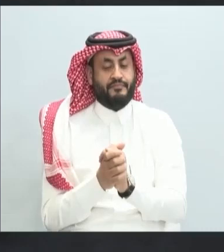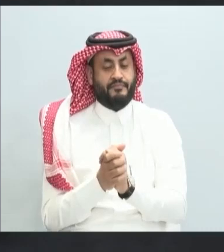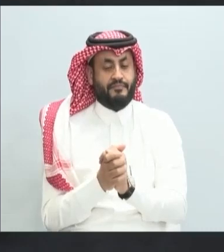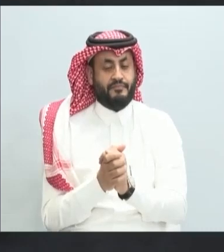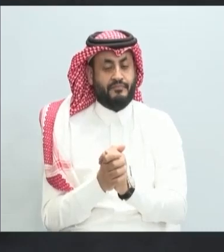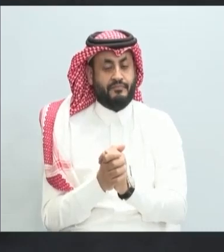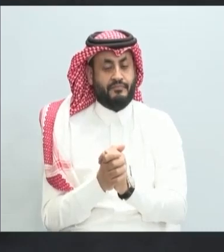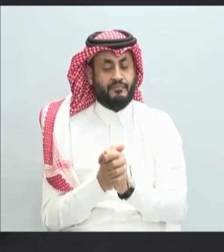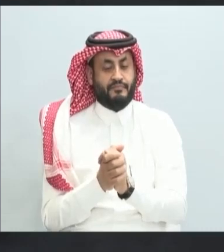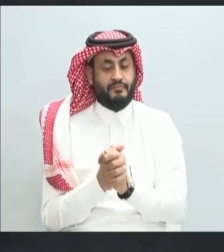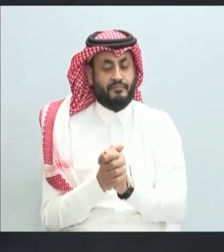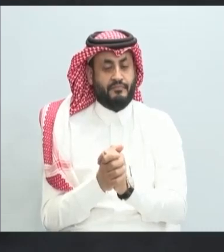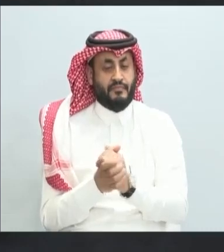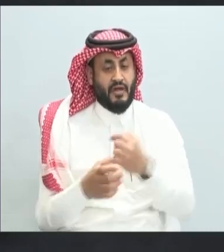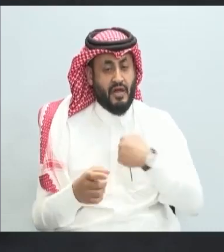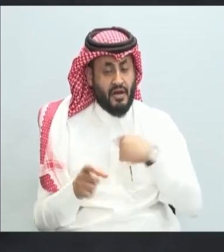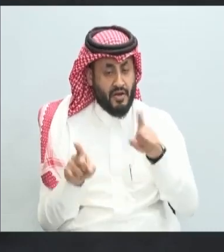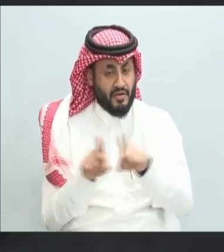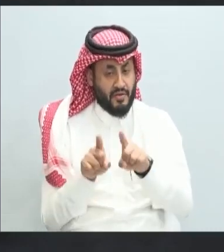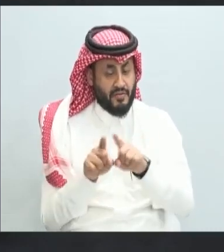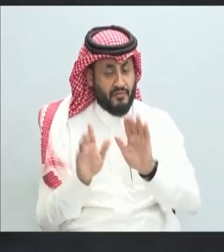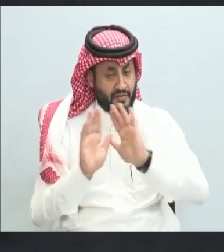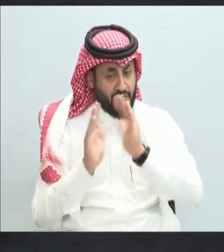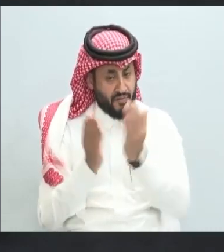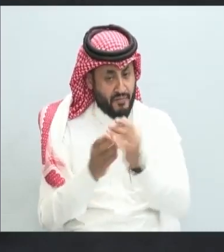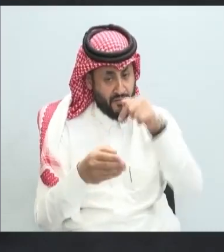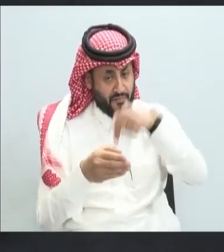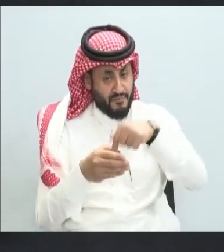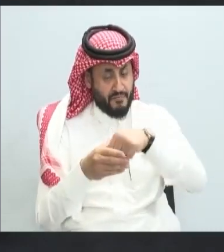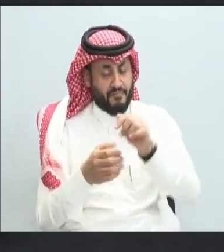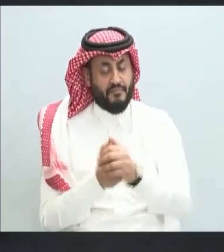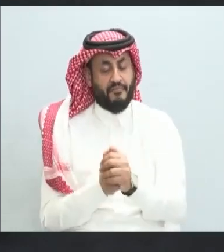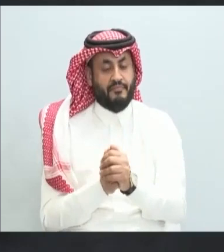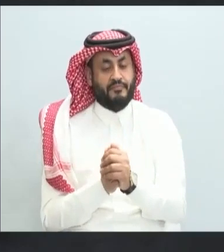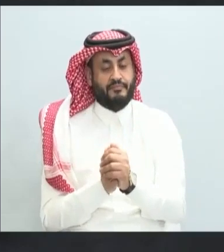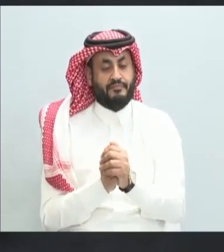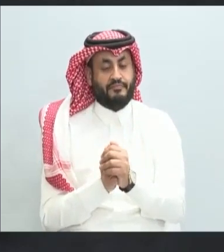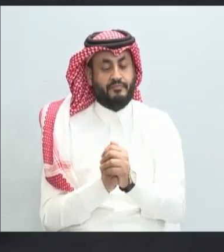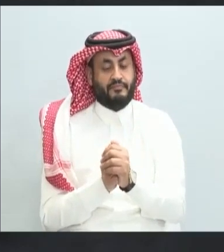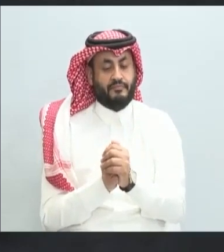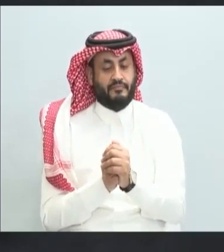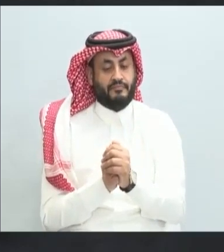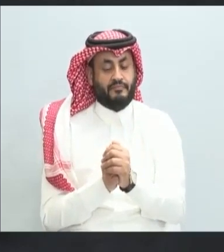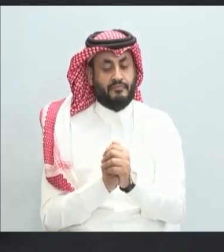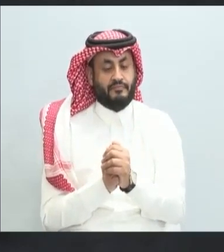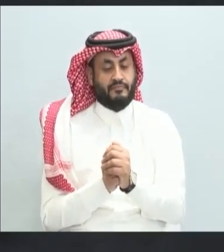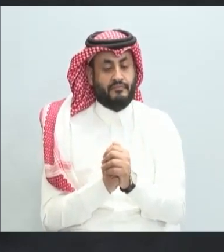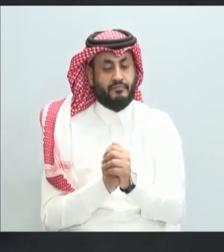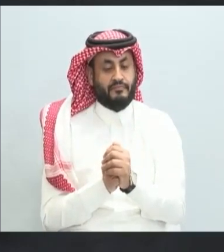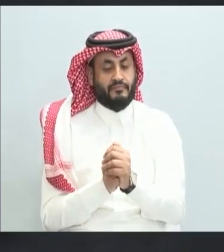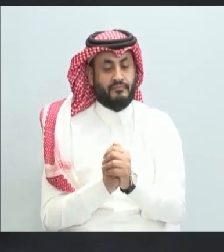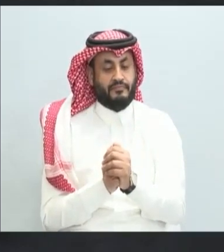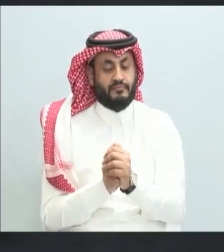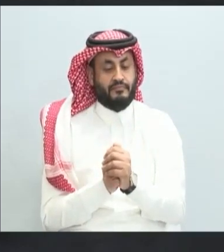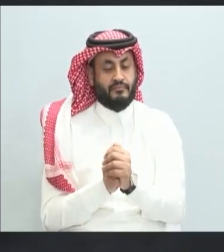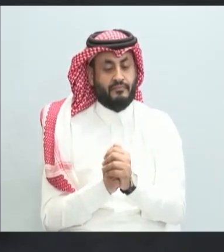Kenan said that me and my friend Pete in my room. Now let's